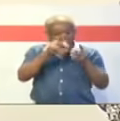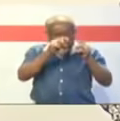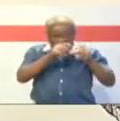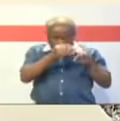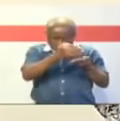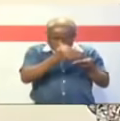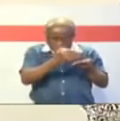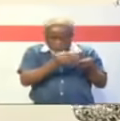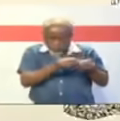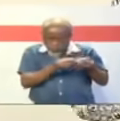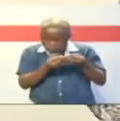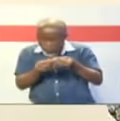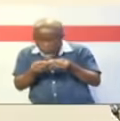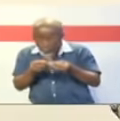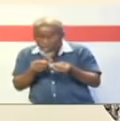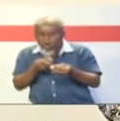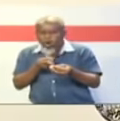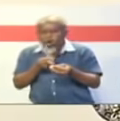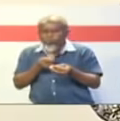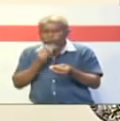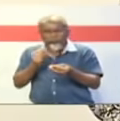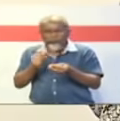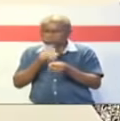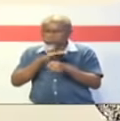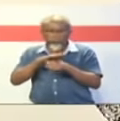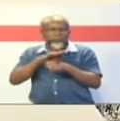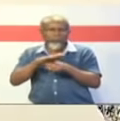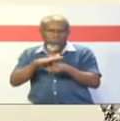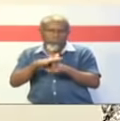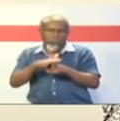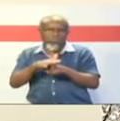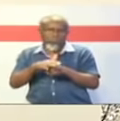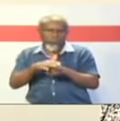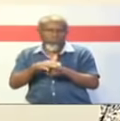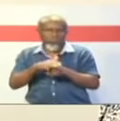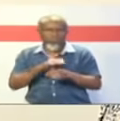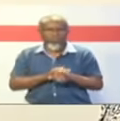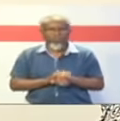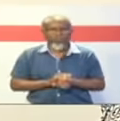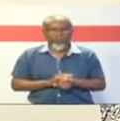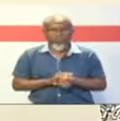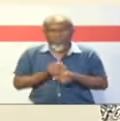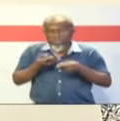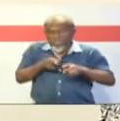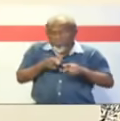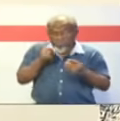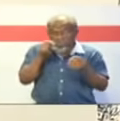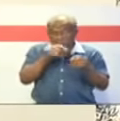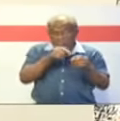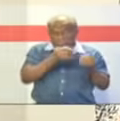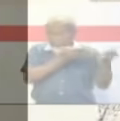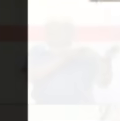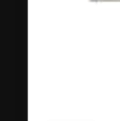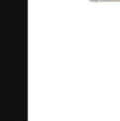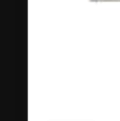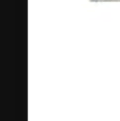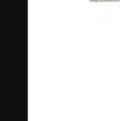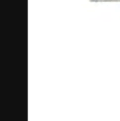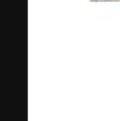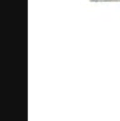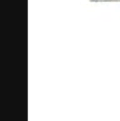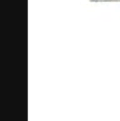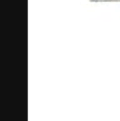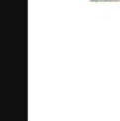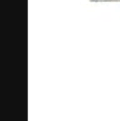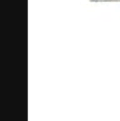inadequate. And this is where I think the misinterpretation of those results stemmed from. What happened with those samples is that due to their low